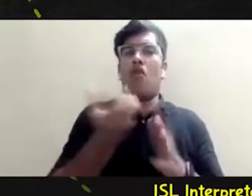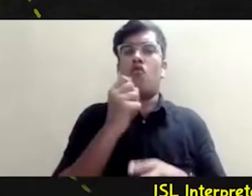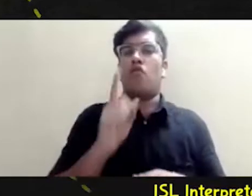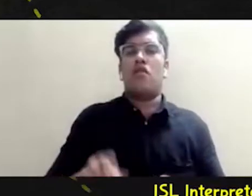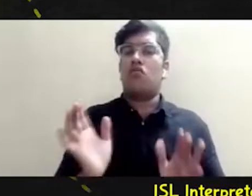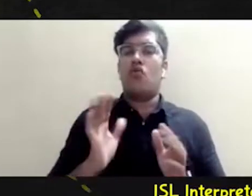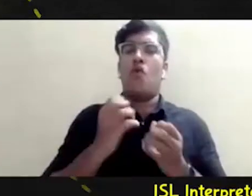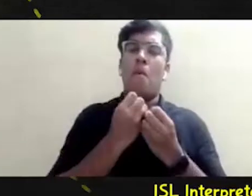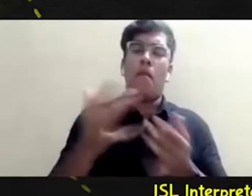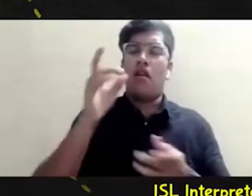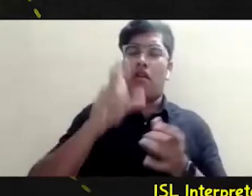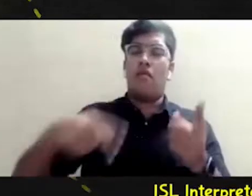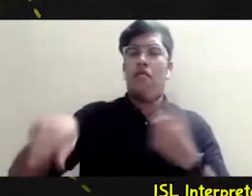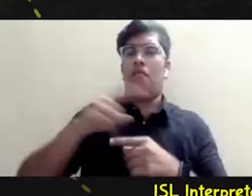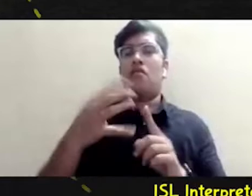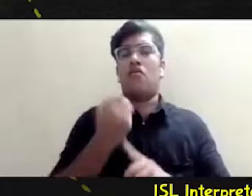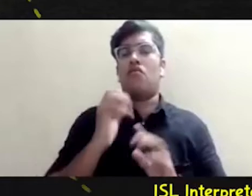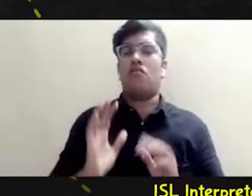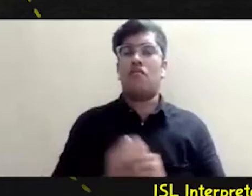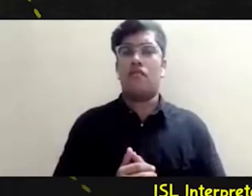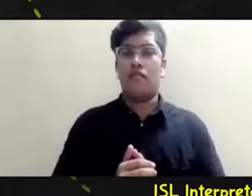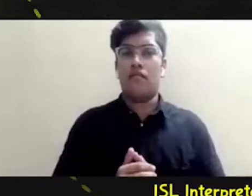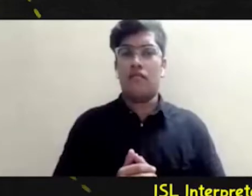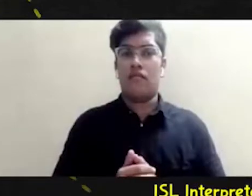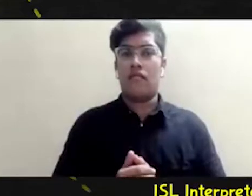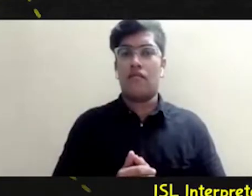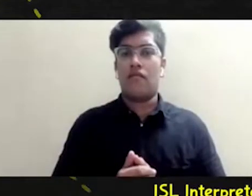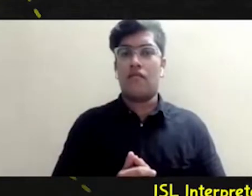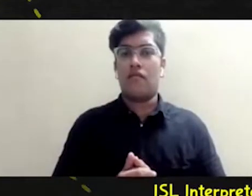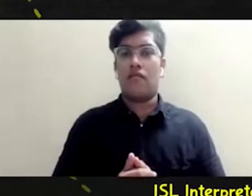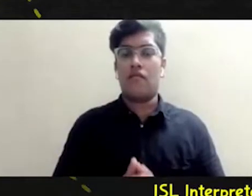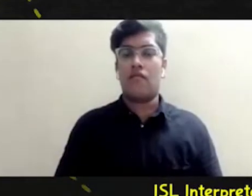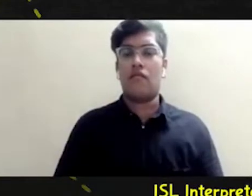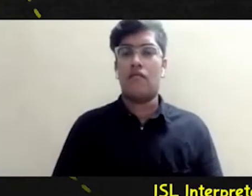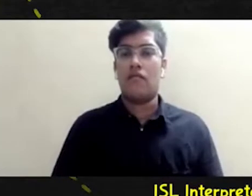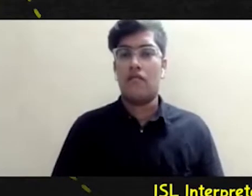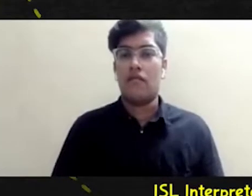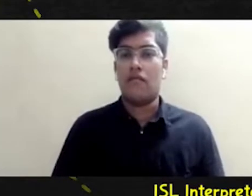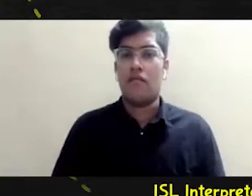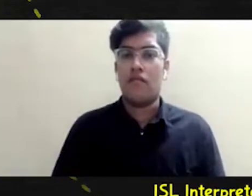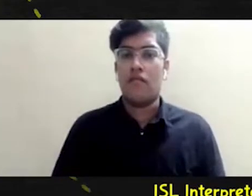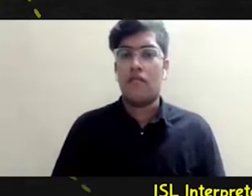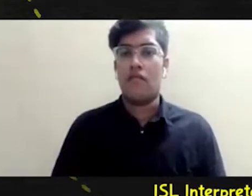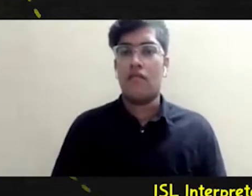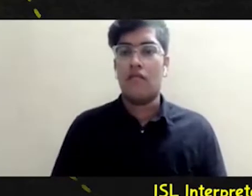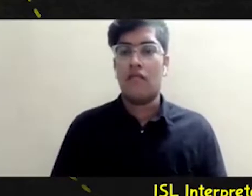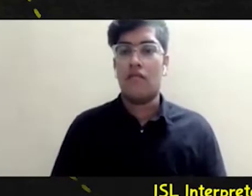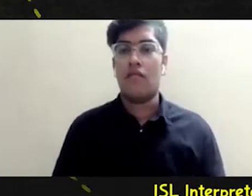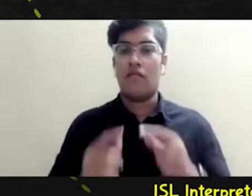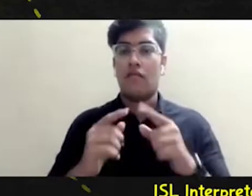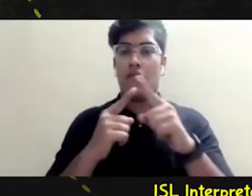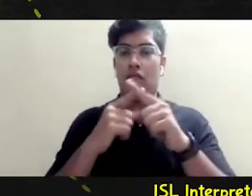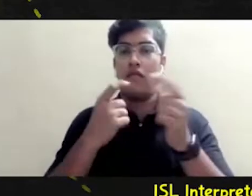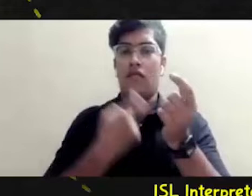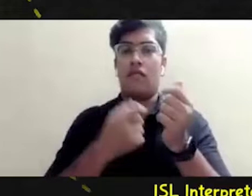group who are already marginalized, because the latent homophobia and transphobia still continues in